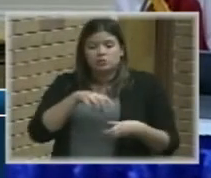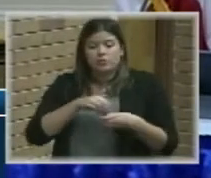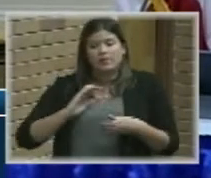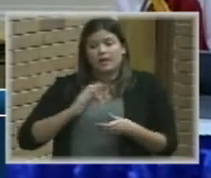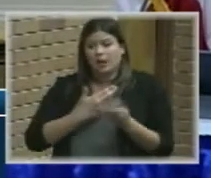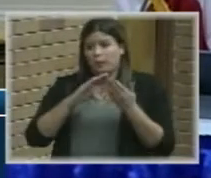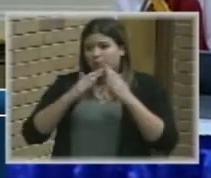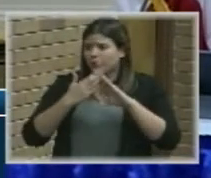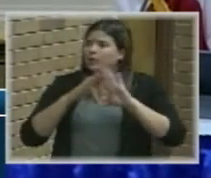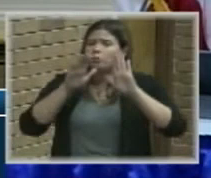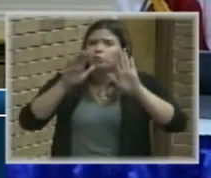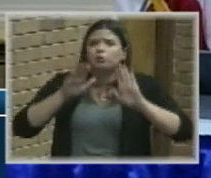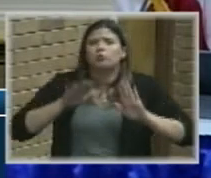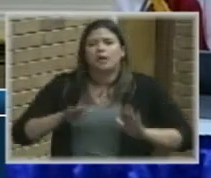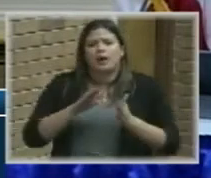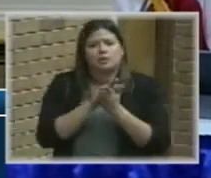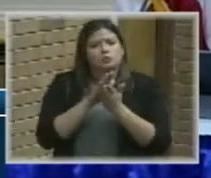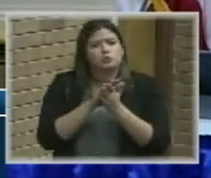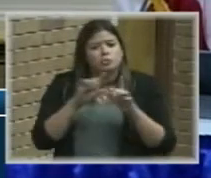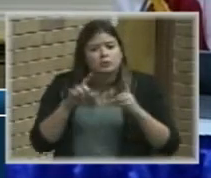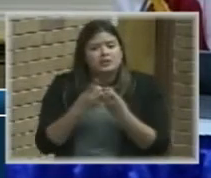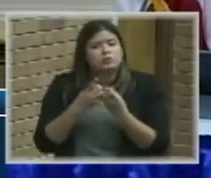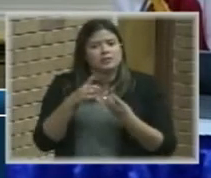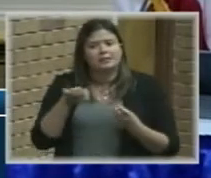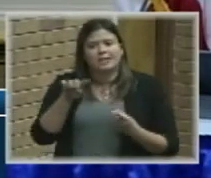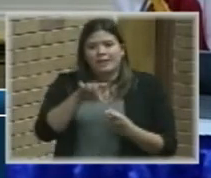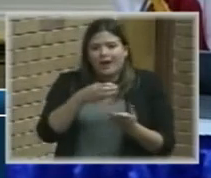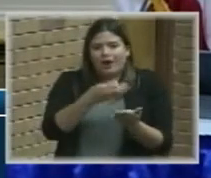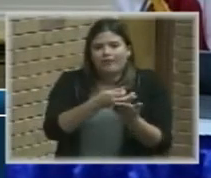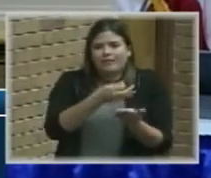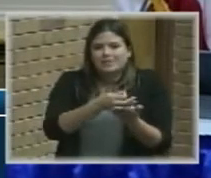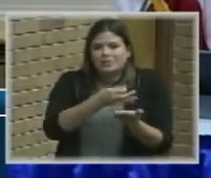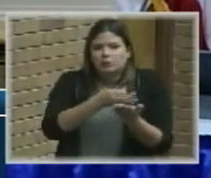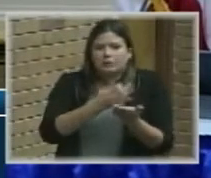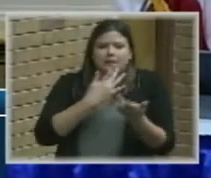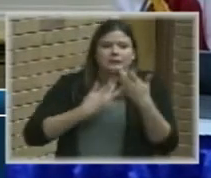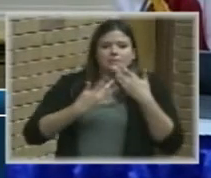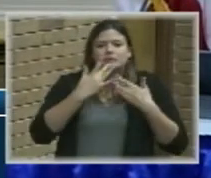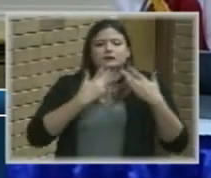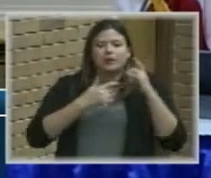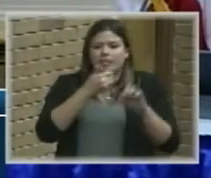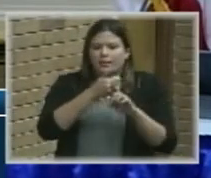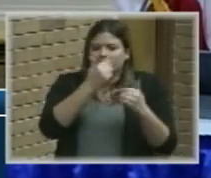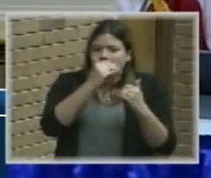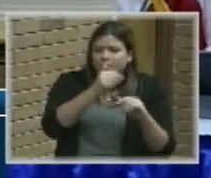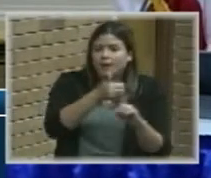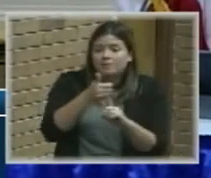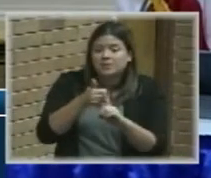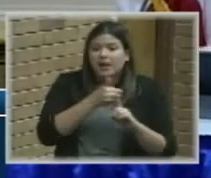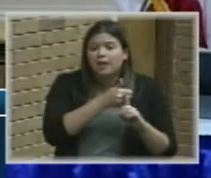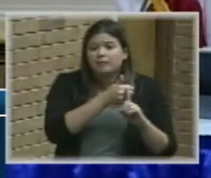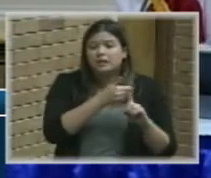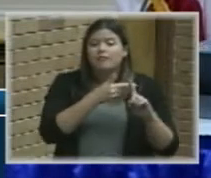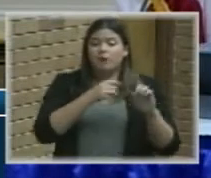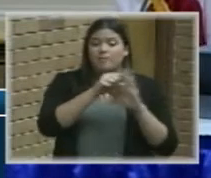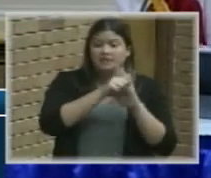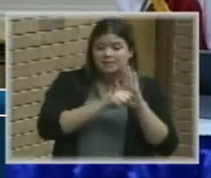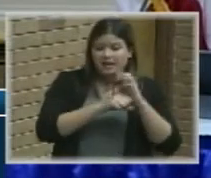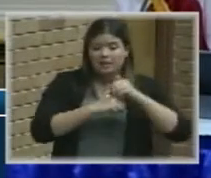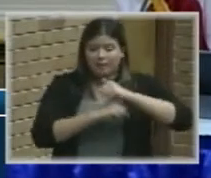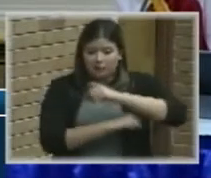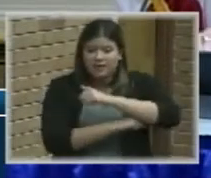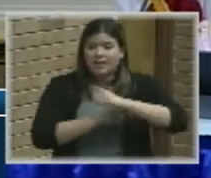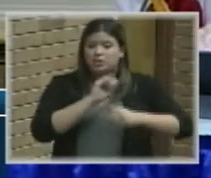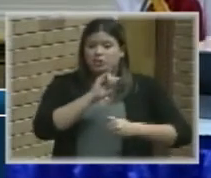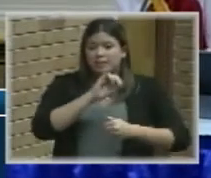great school districts, are fiscally constrained themselves by a state foundation aid formula